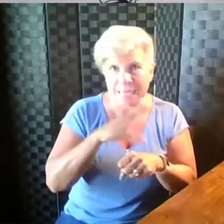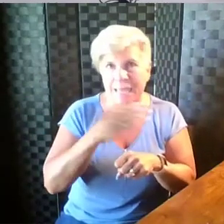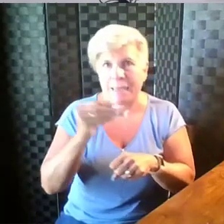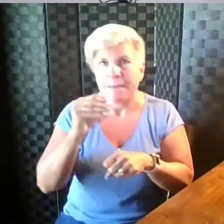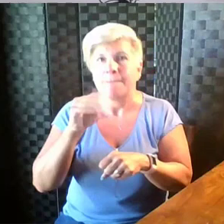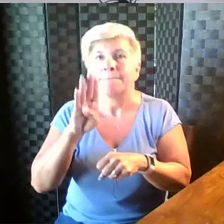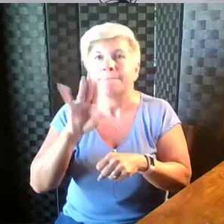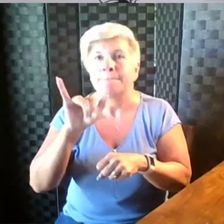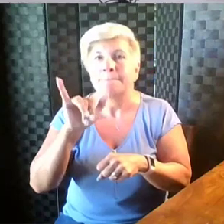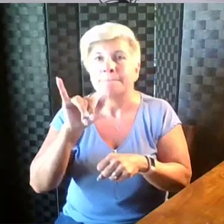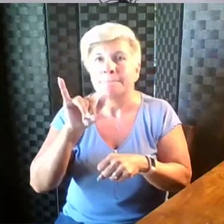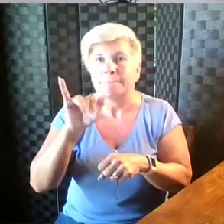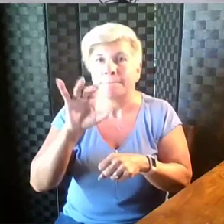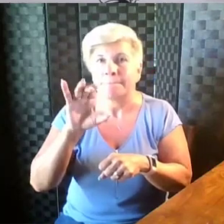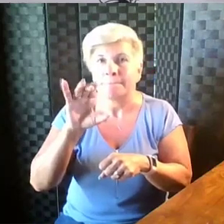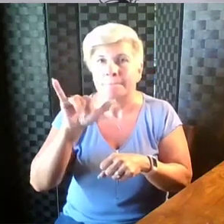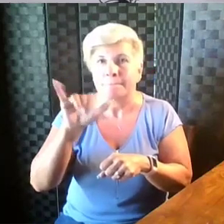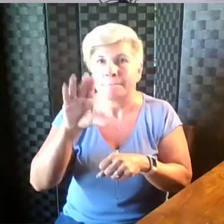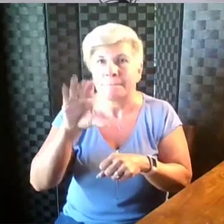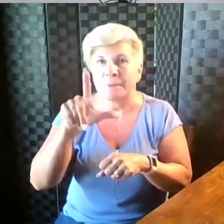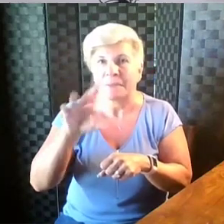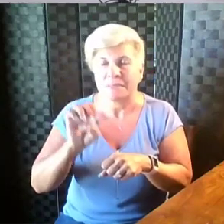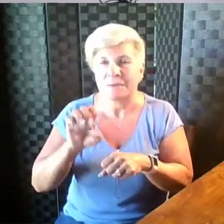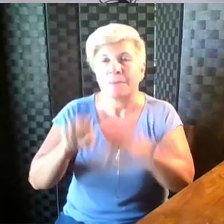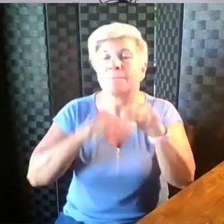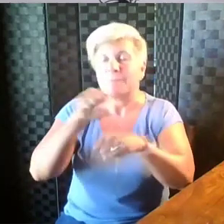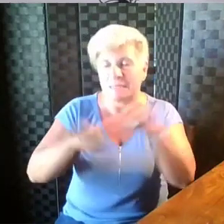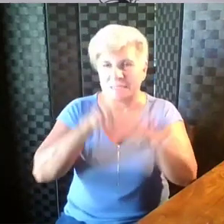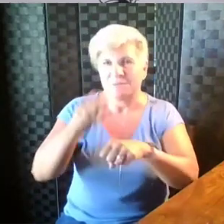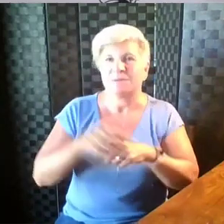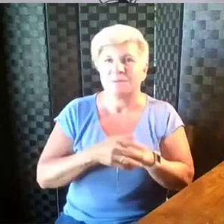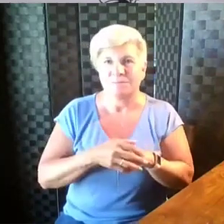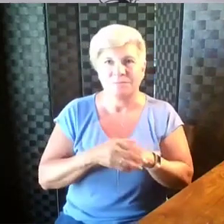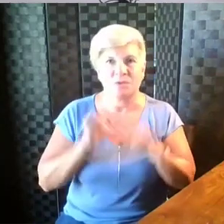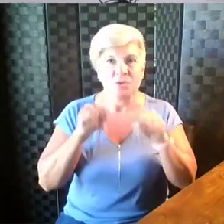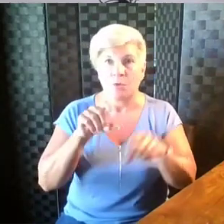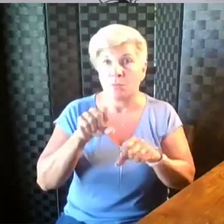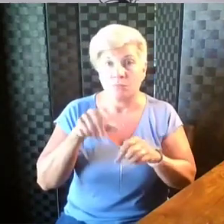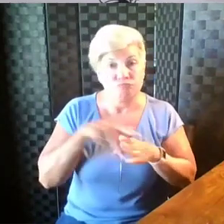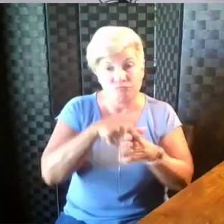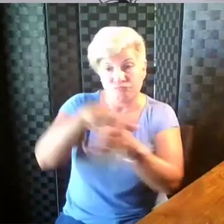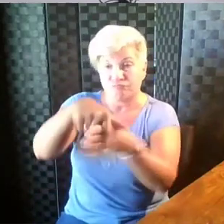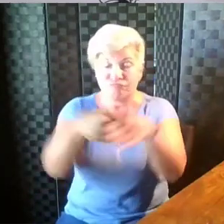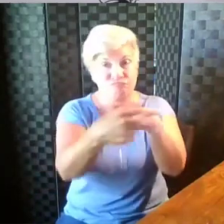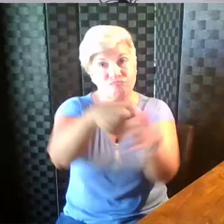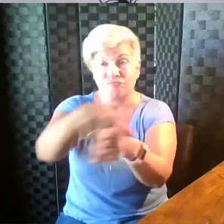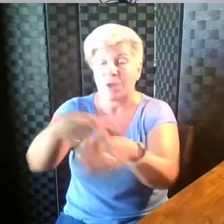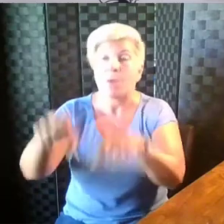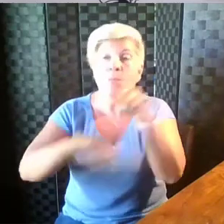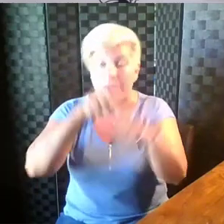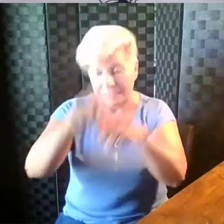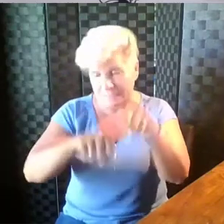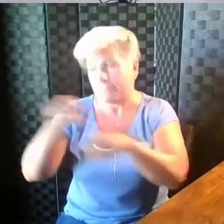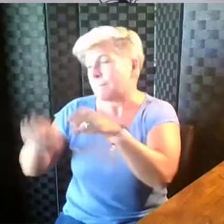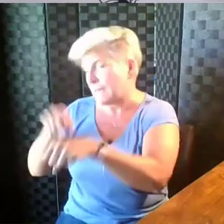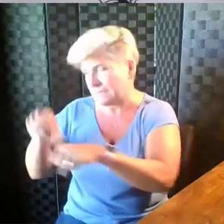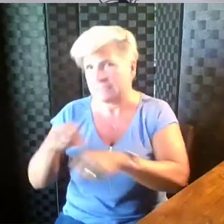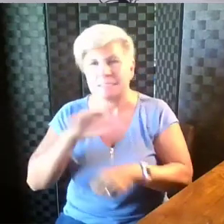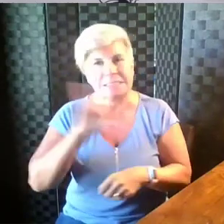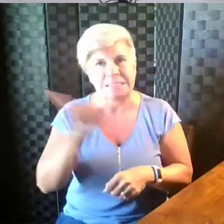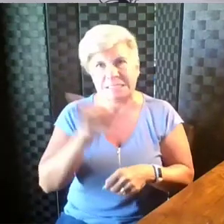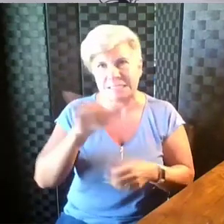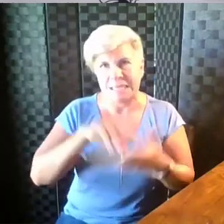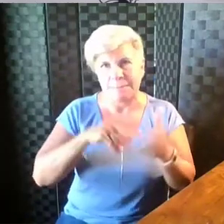say I'm going to go ride my bike, I can also say I'm going to go ride my bicycle, and then everybody knows what I'm saying. They have the same